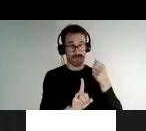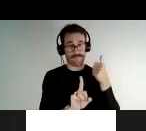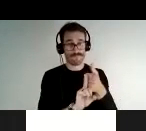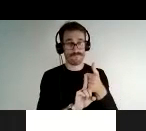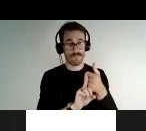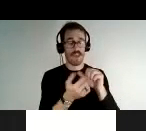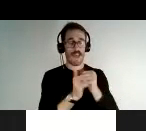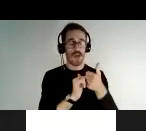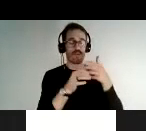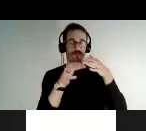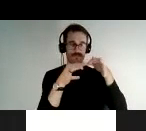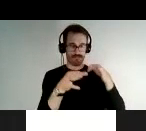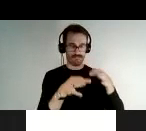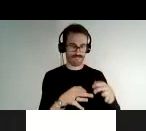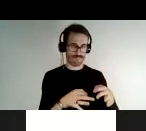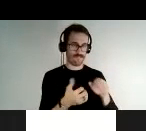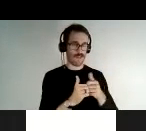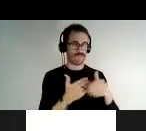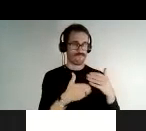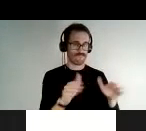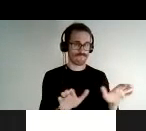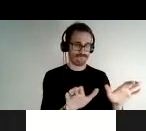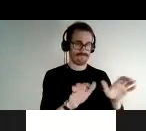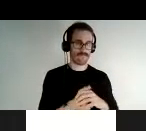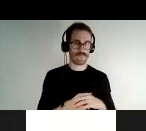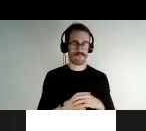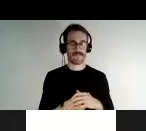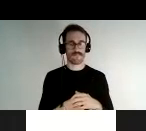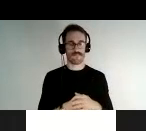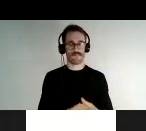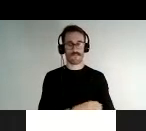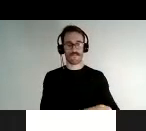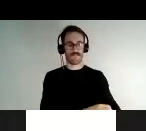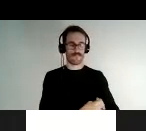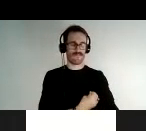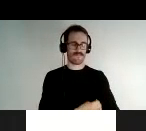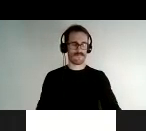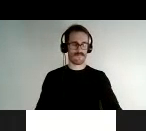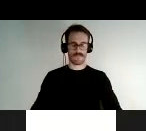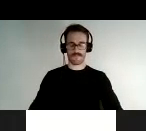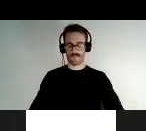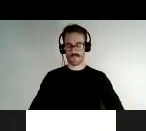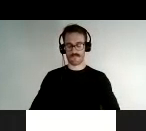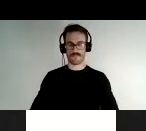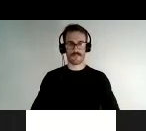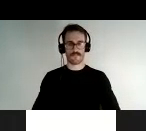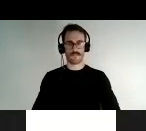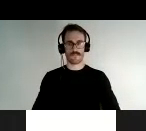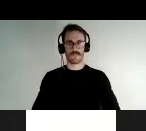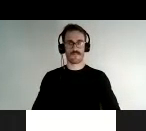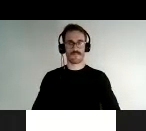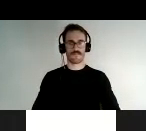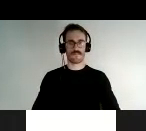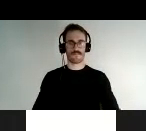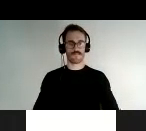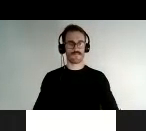with specific populations within the queer and trans community. All right. These